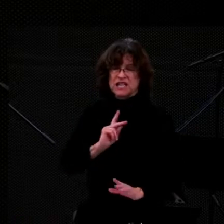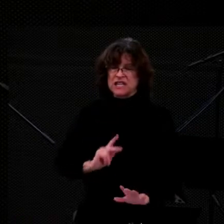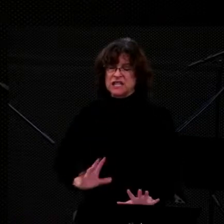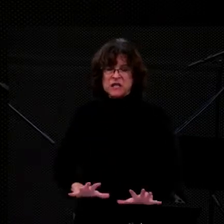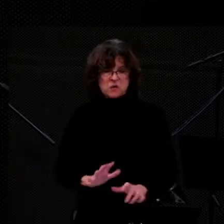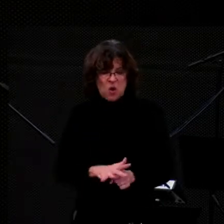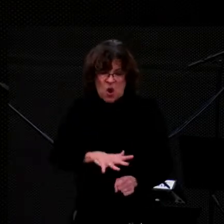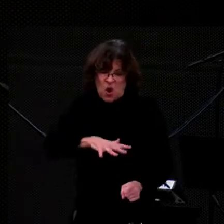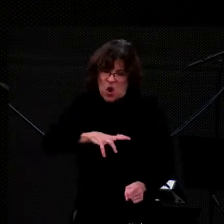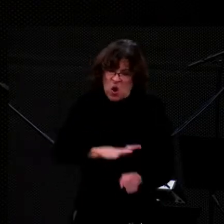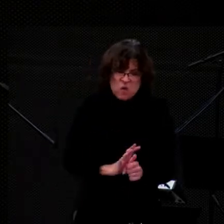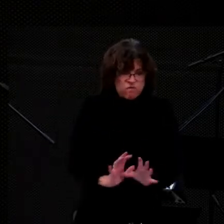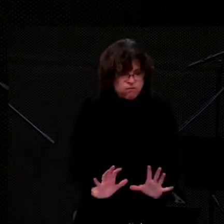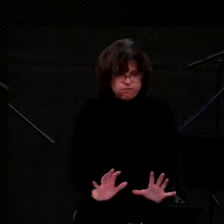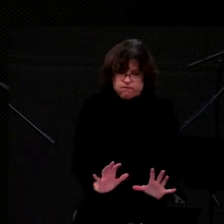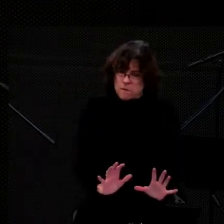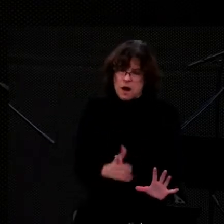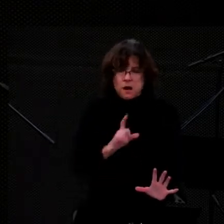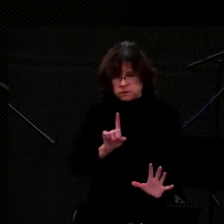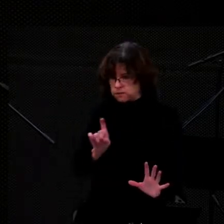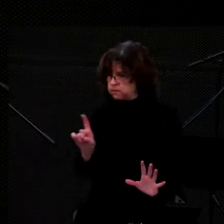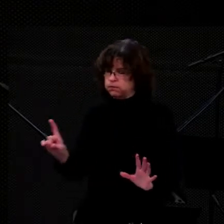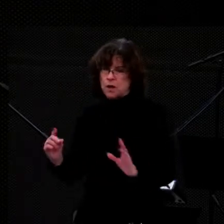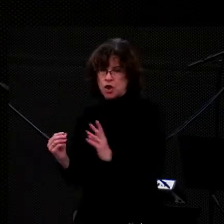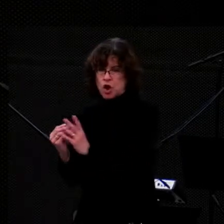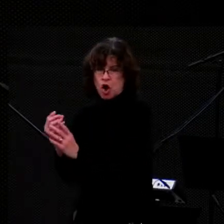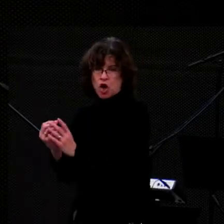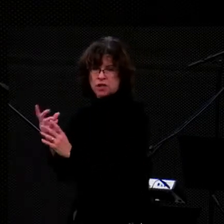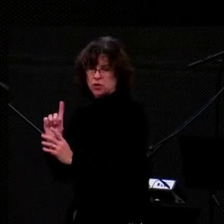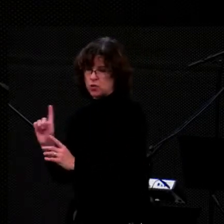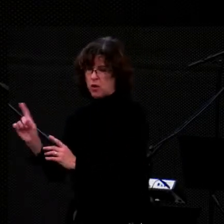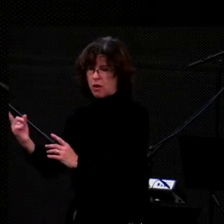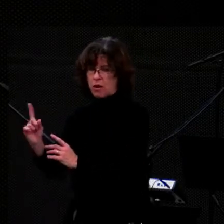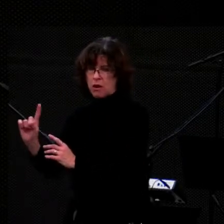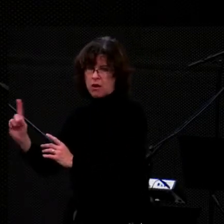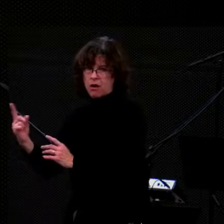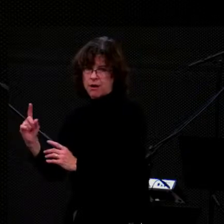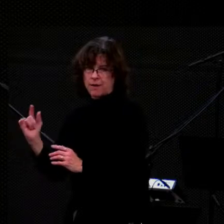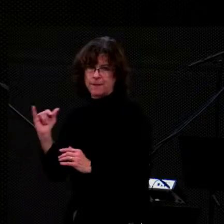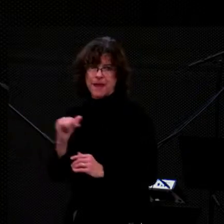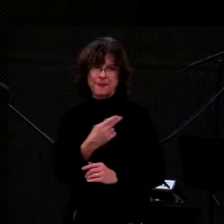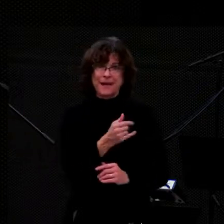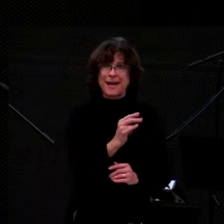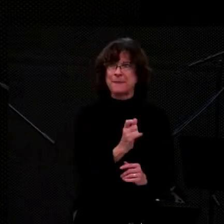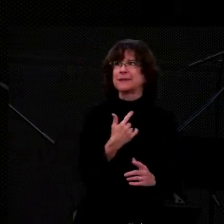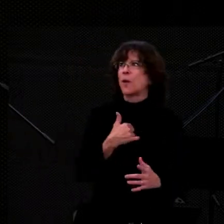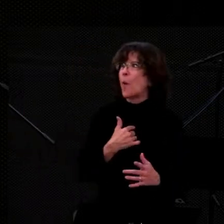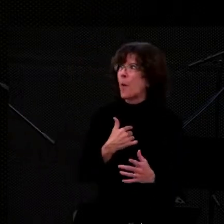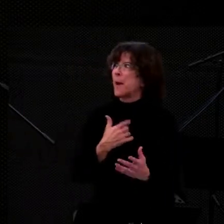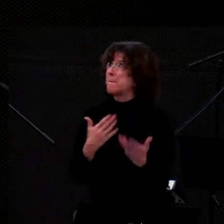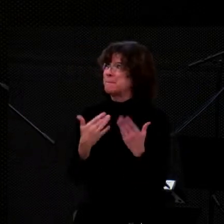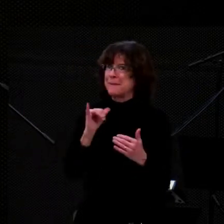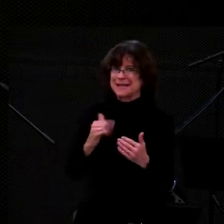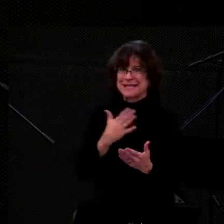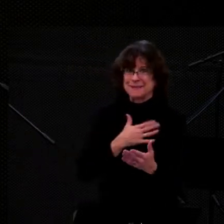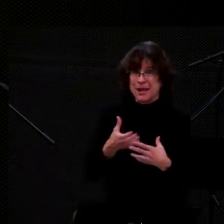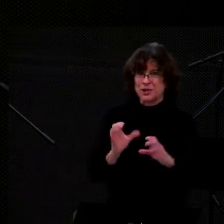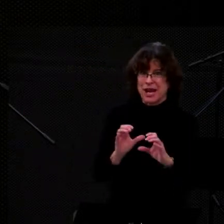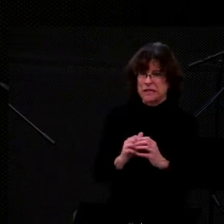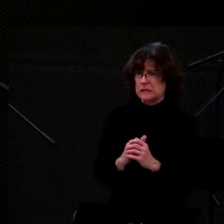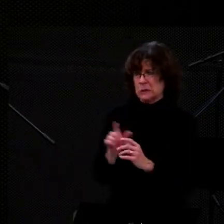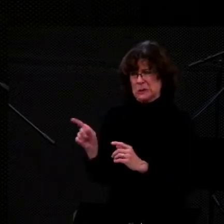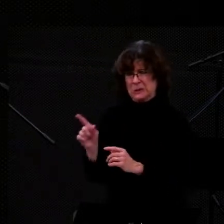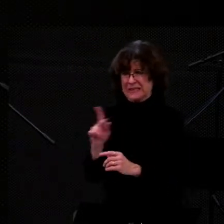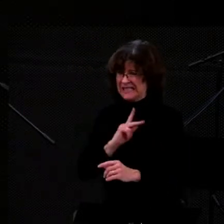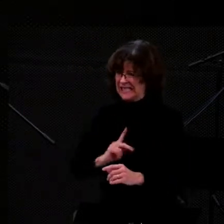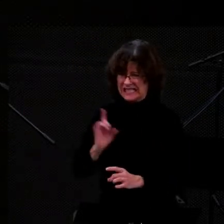palace garden to compose himself, which gives Haman just the brief glimmer of hope that he thinks he needs. He knows the king. He